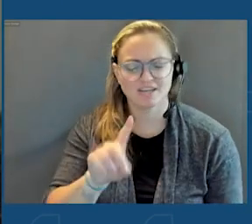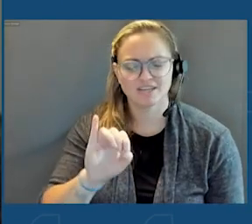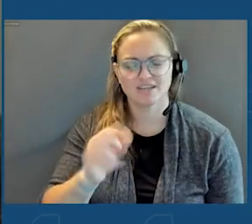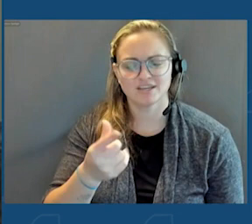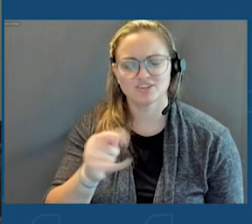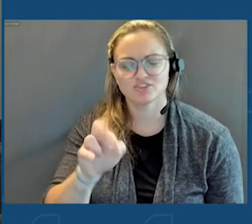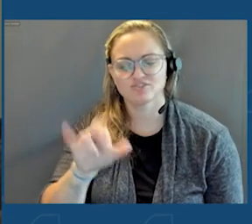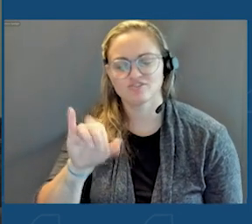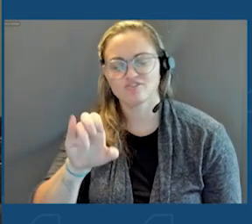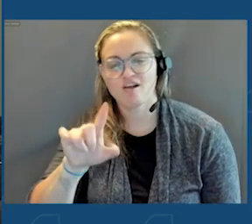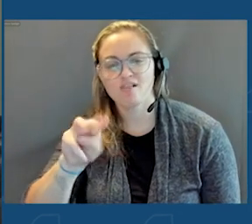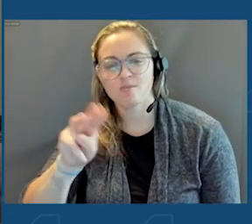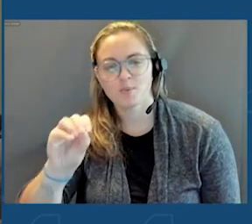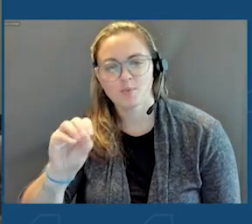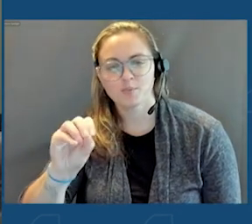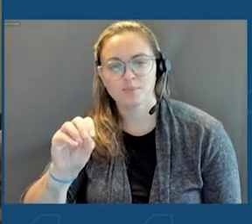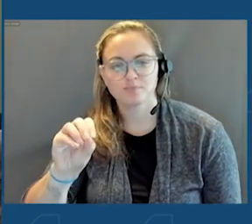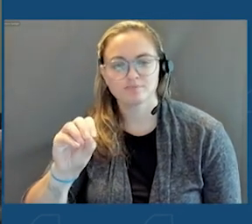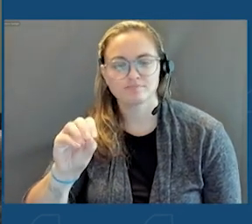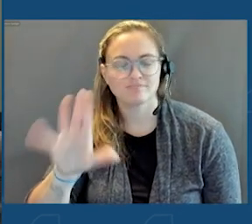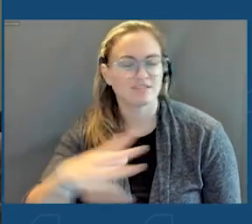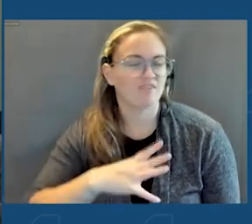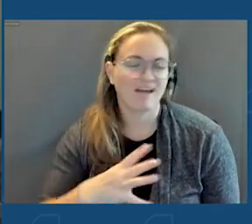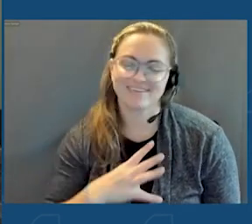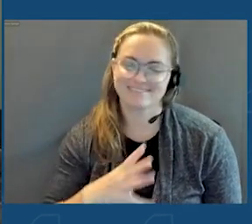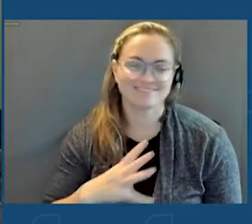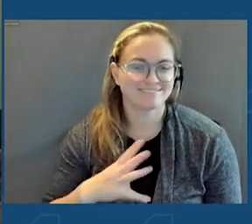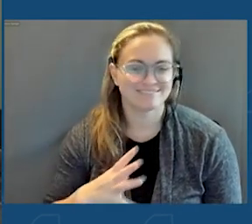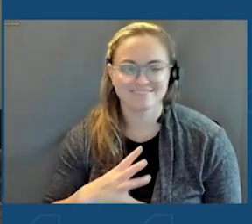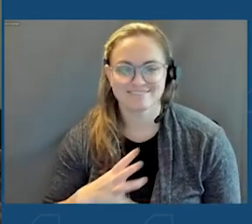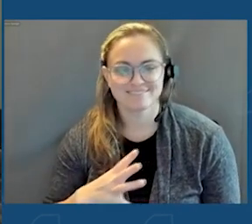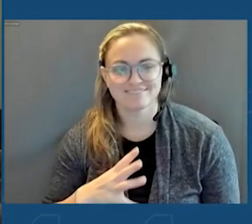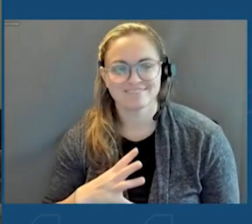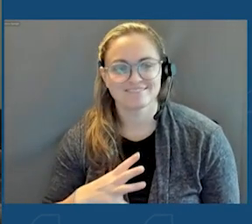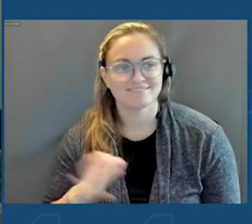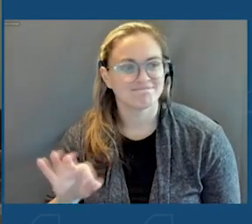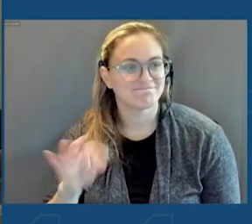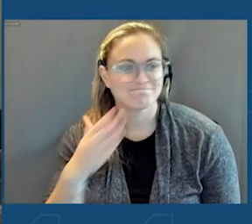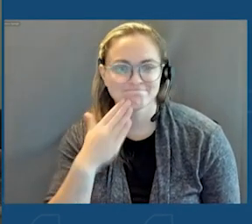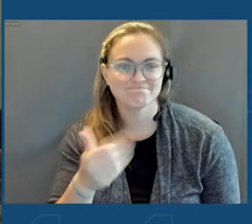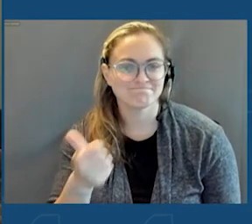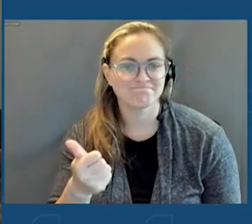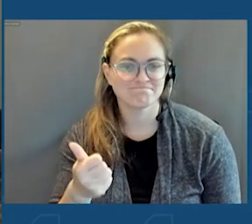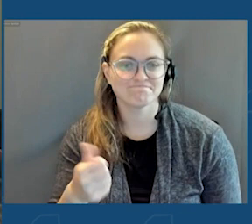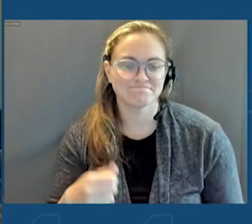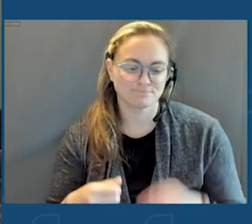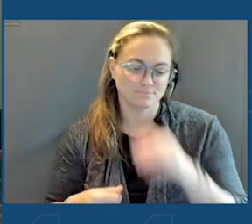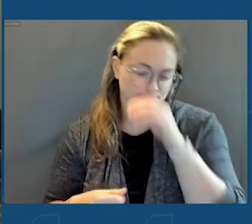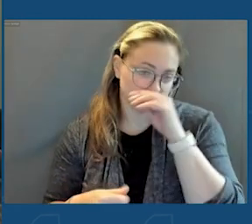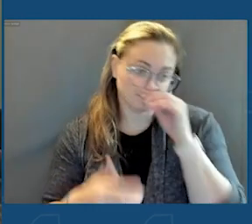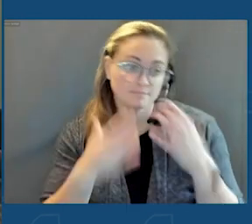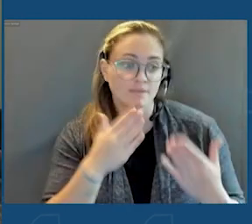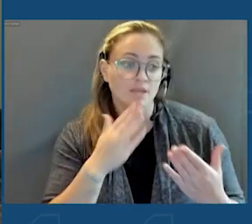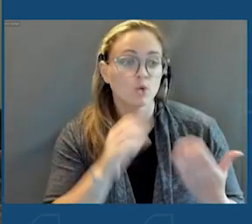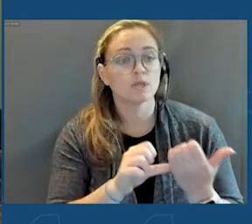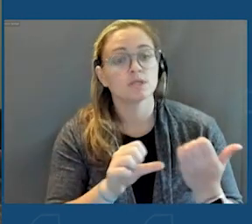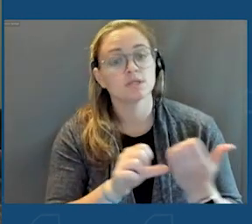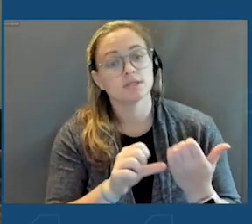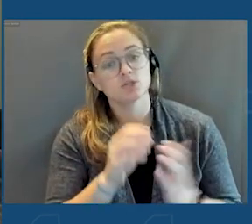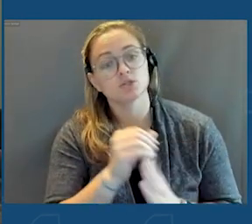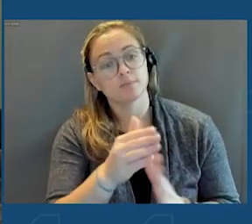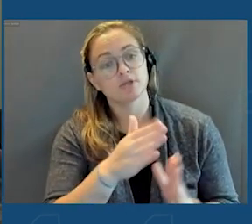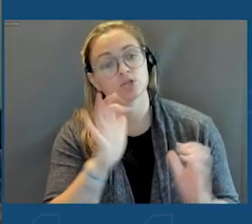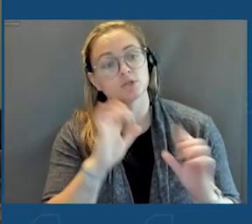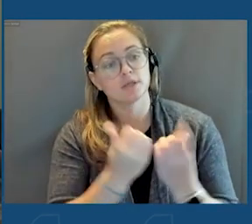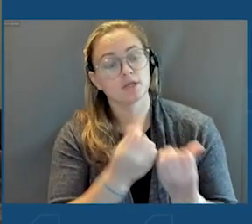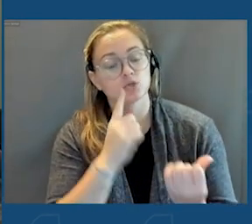Girolamo. D. Girolamo. Okay, good. All right, there, got it. And I want to thank him. He's the Assistant Special Agent at ATF to talk about